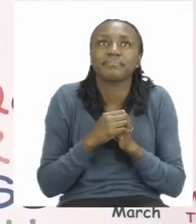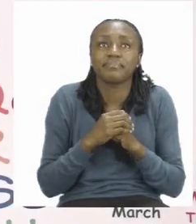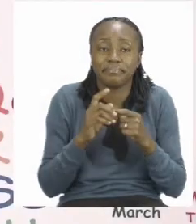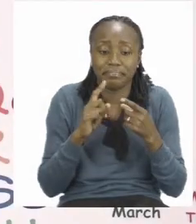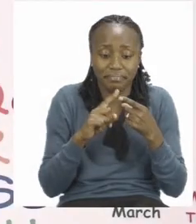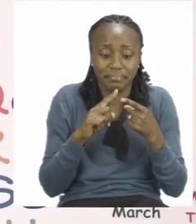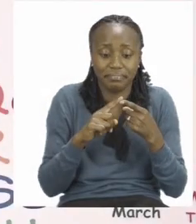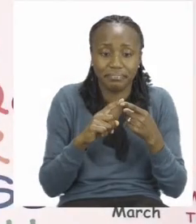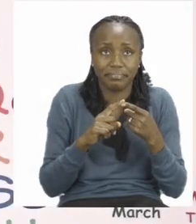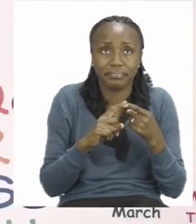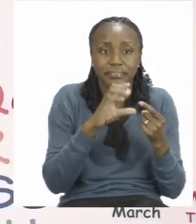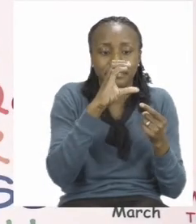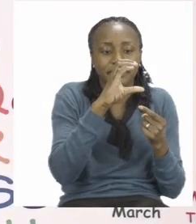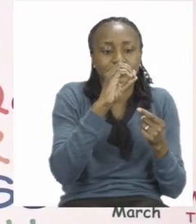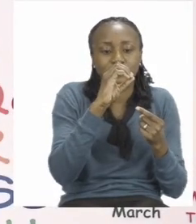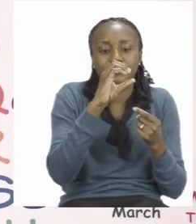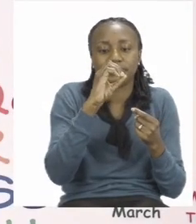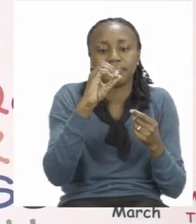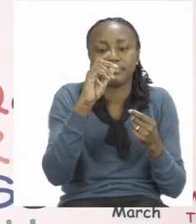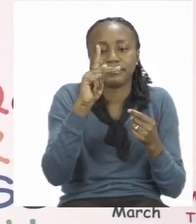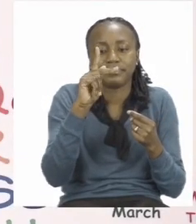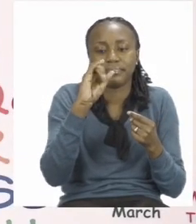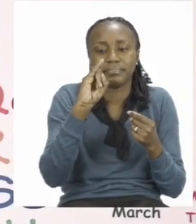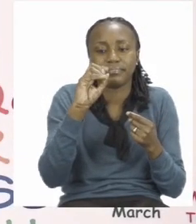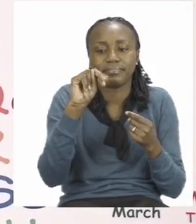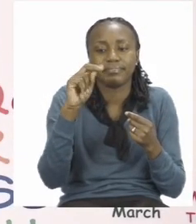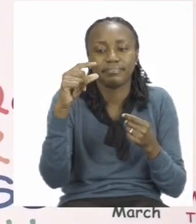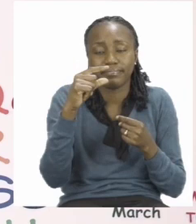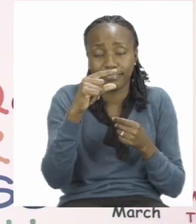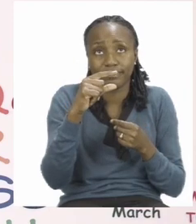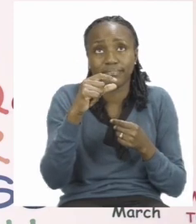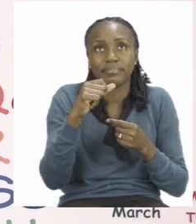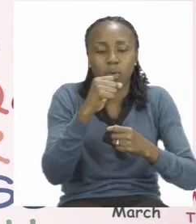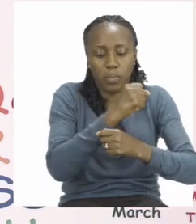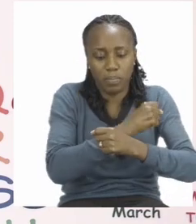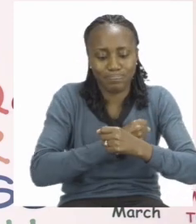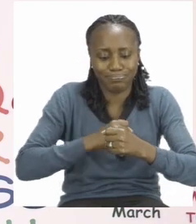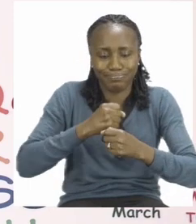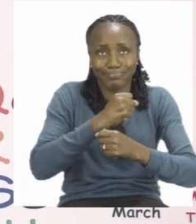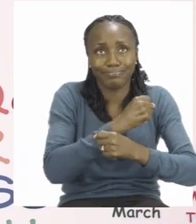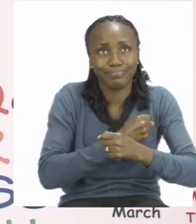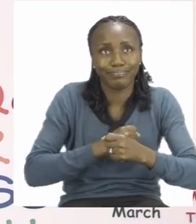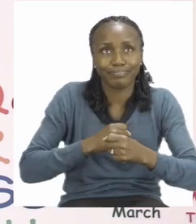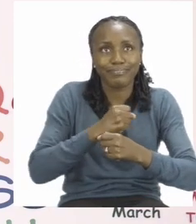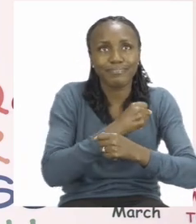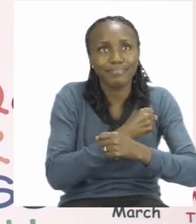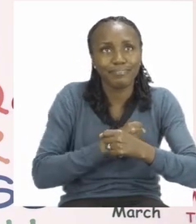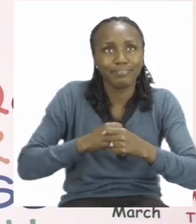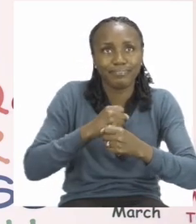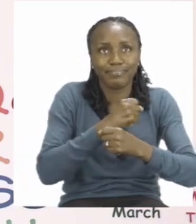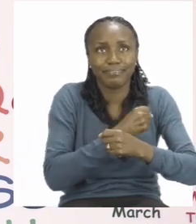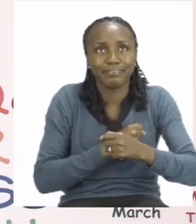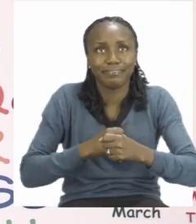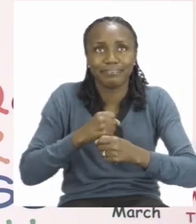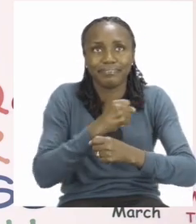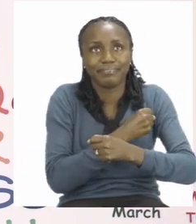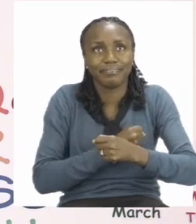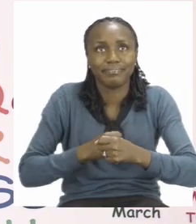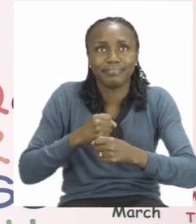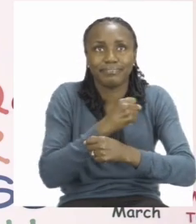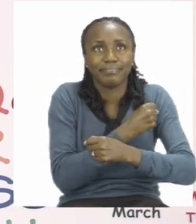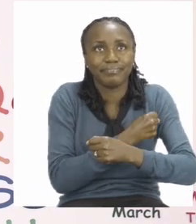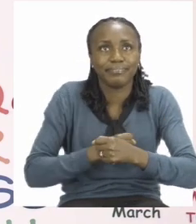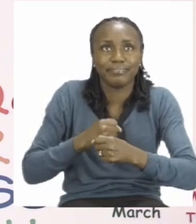is cooking. Cooking. Now everybody, let's pretend we are cooking. I